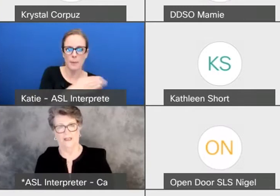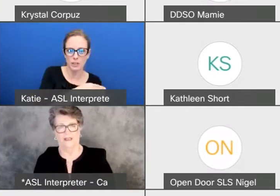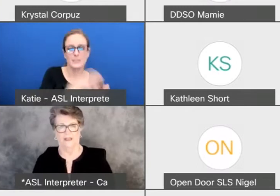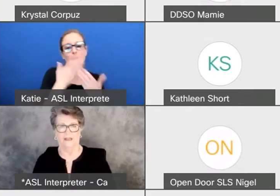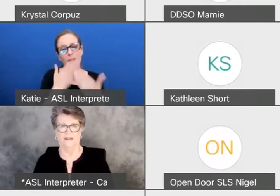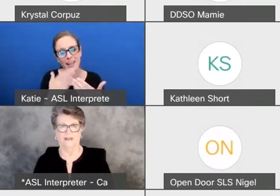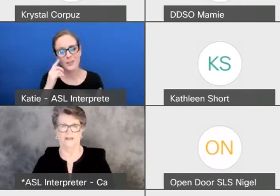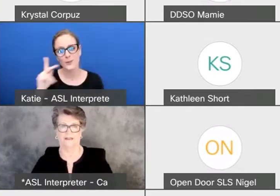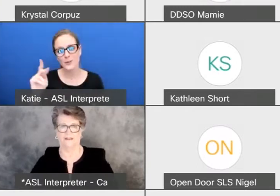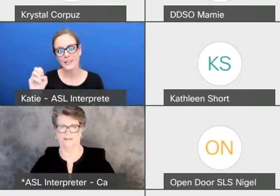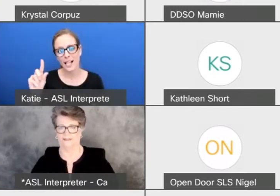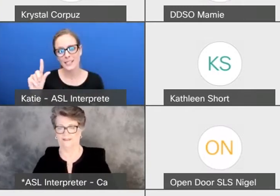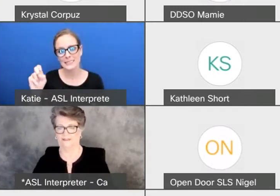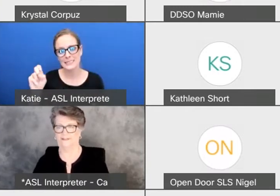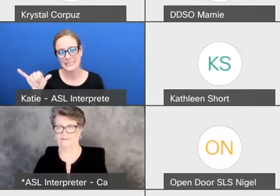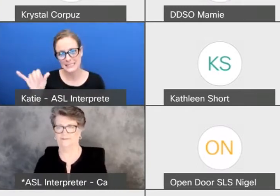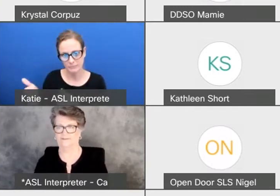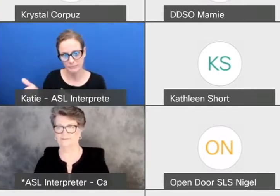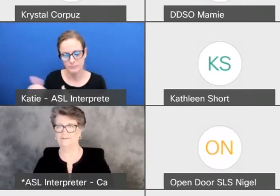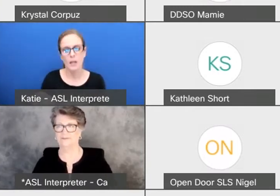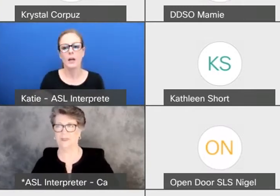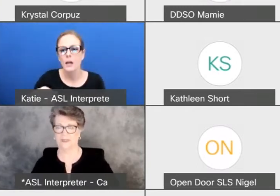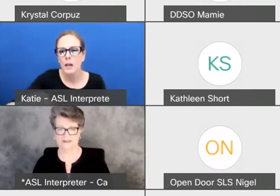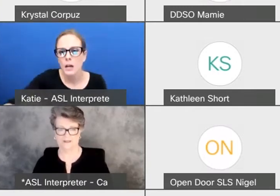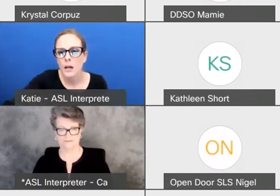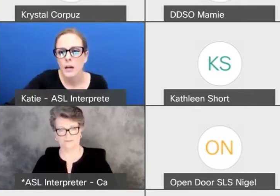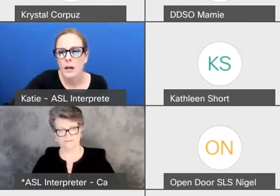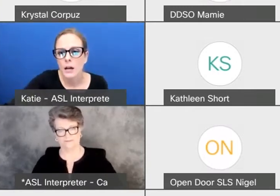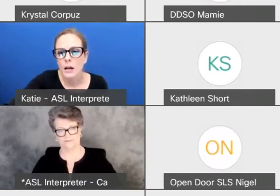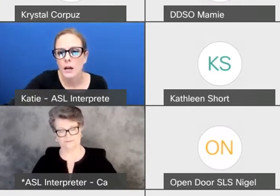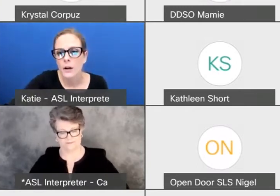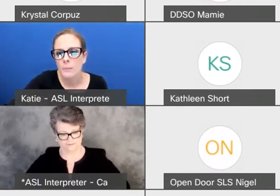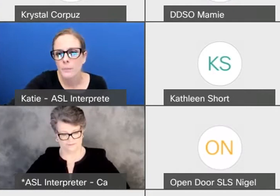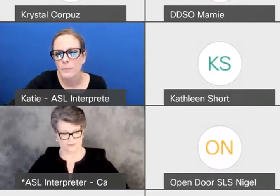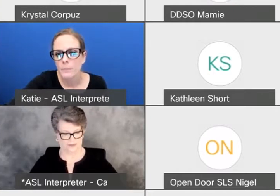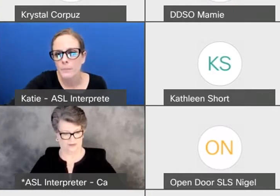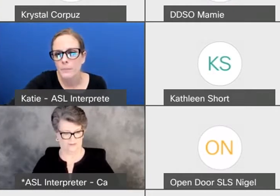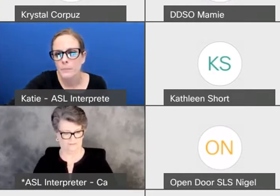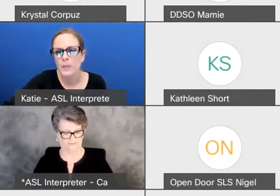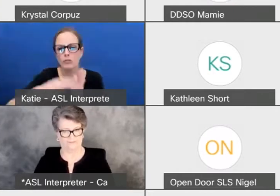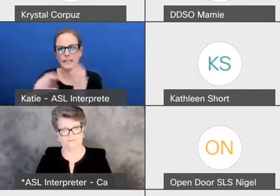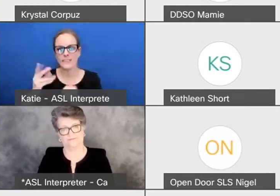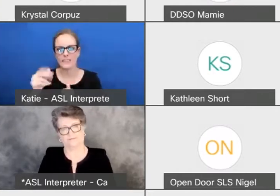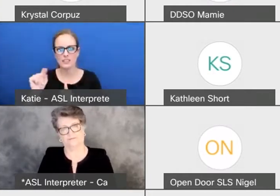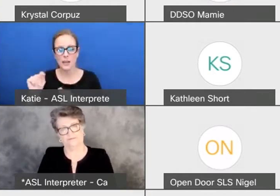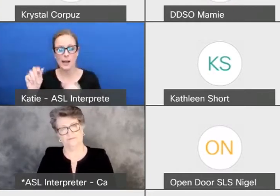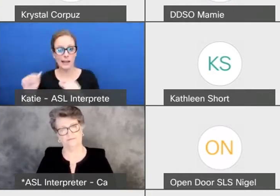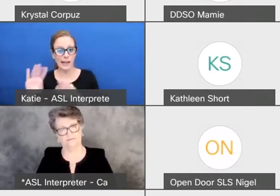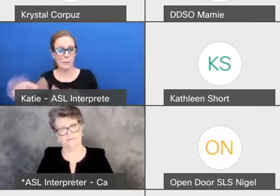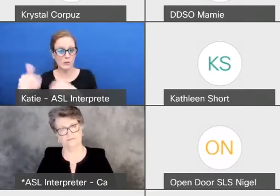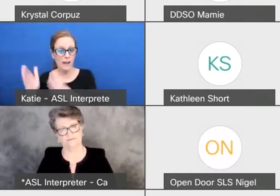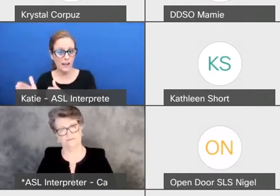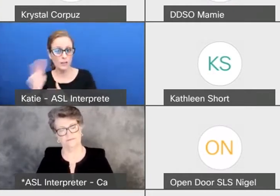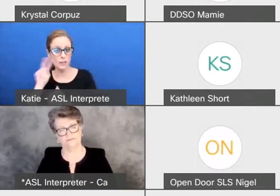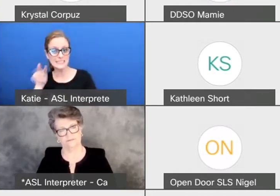very much for that, Kelsey. And can a provider actually see the calculations DDS, the regional center, used to calculate your rate and rate